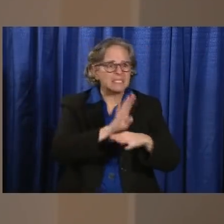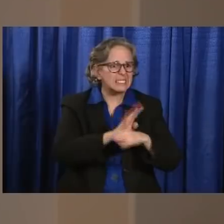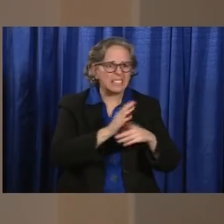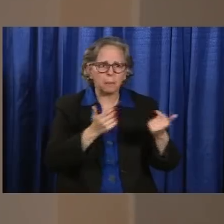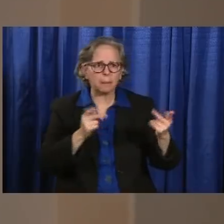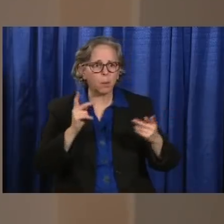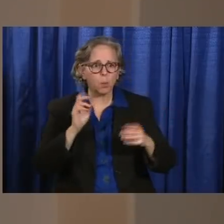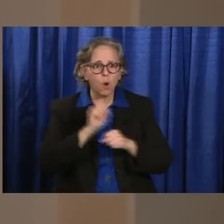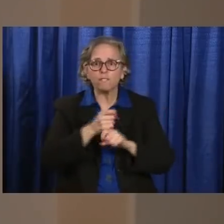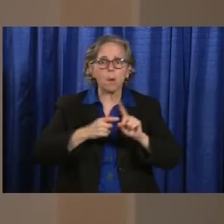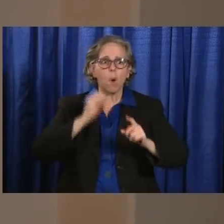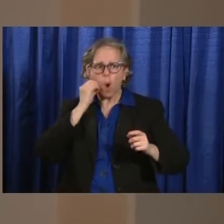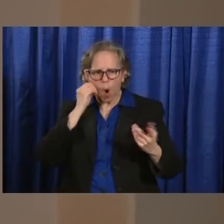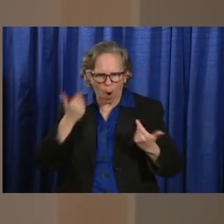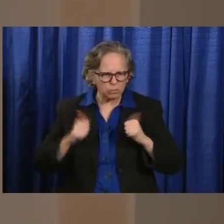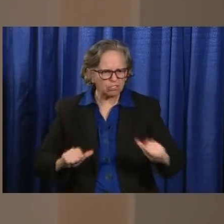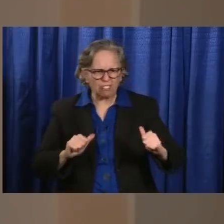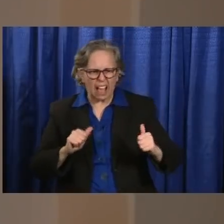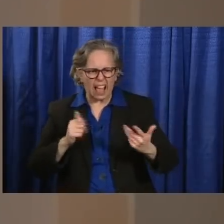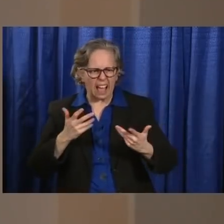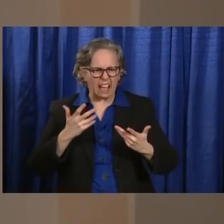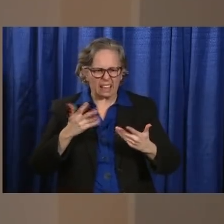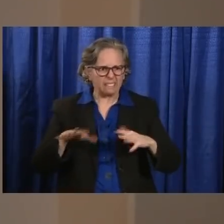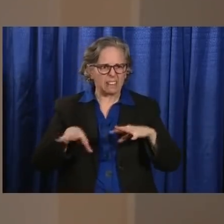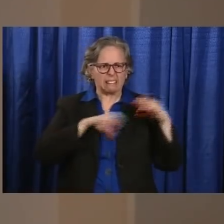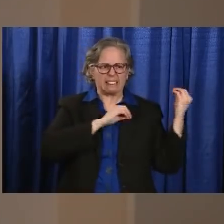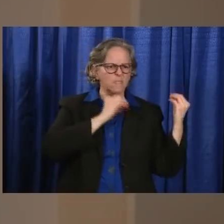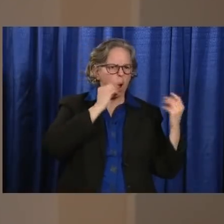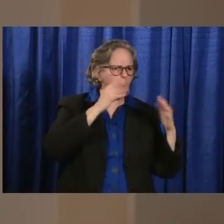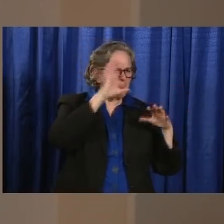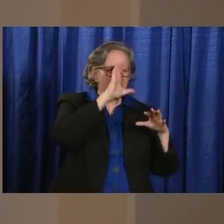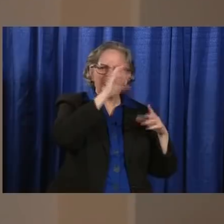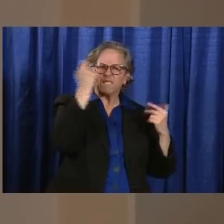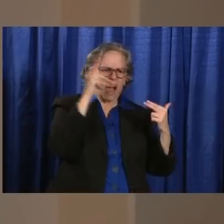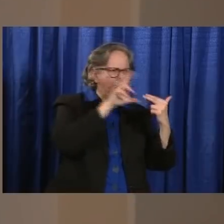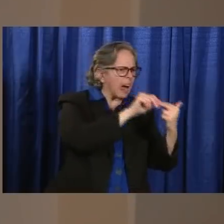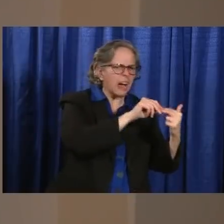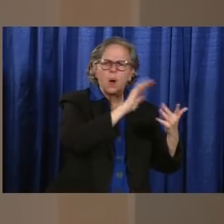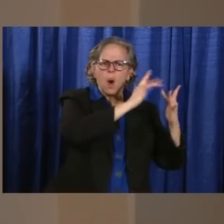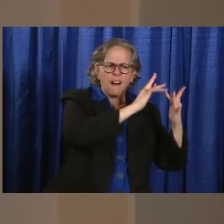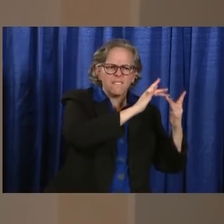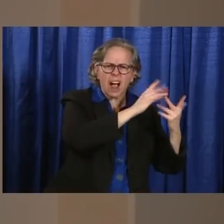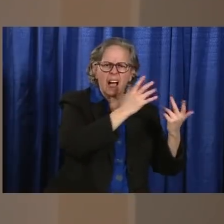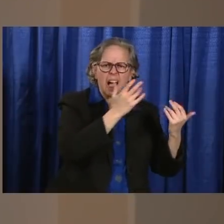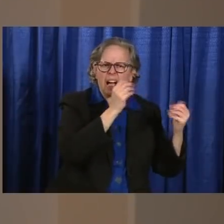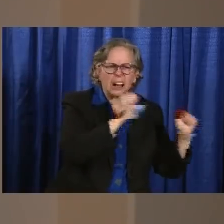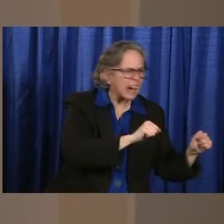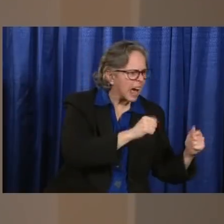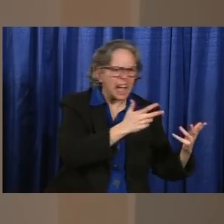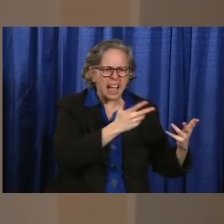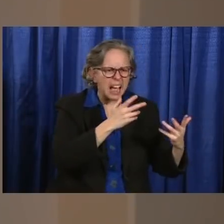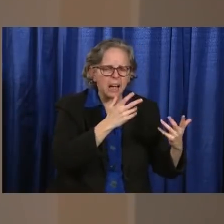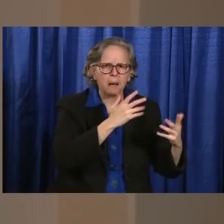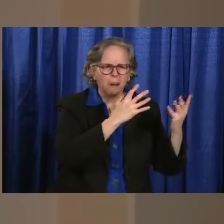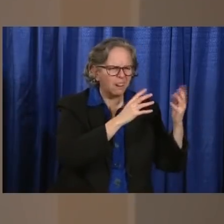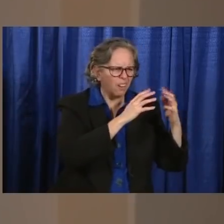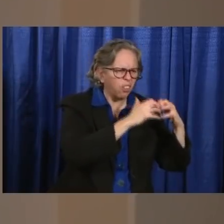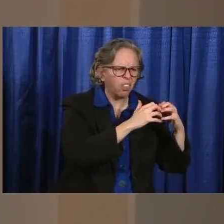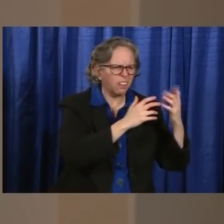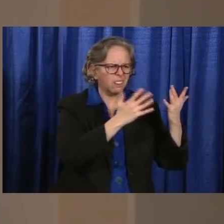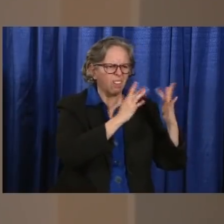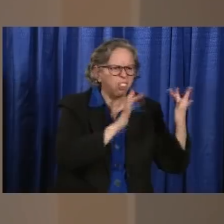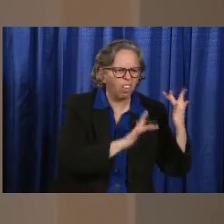home may have to go somewhere to find a hotspot to be able to do their work. And so we have